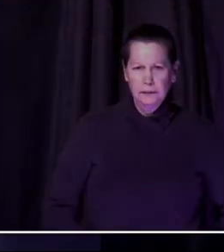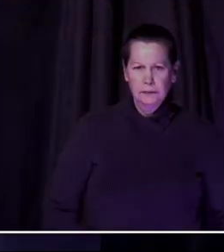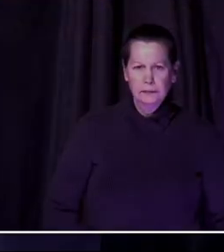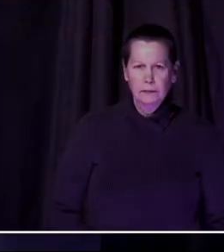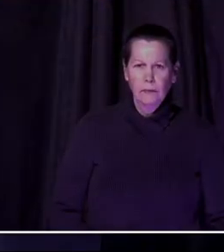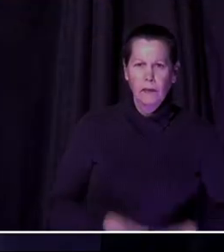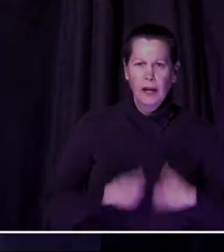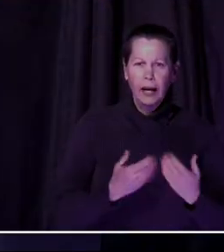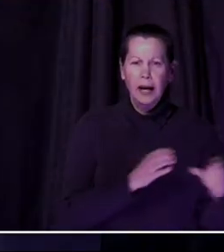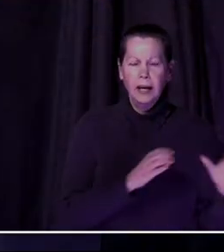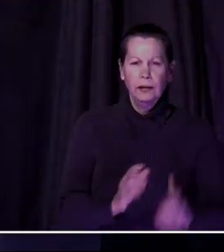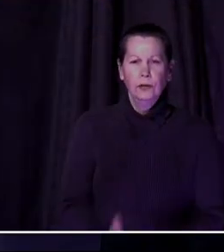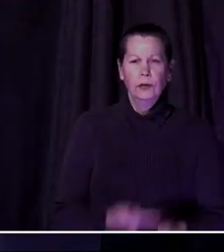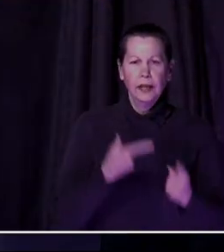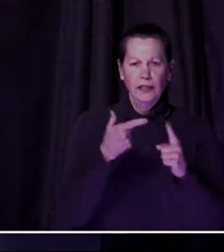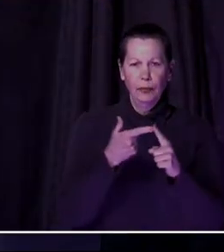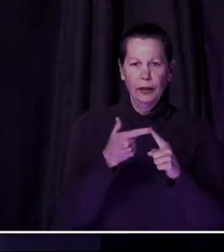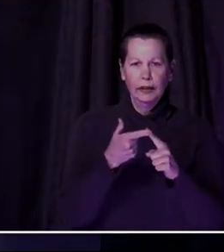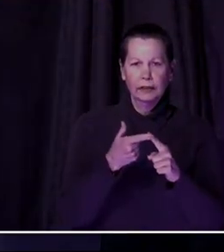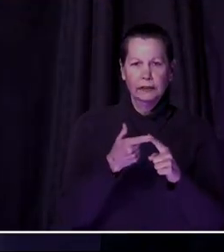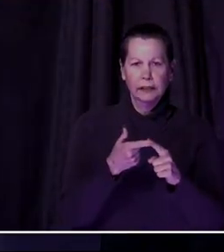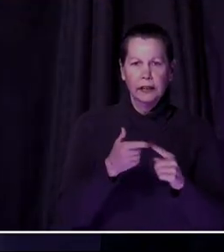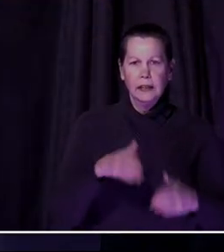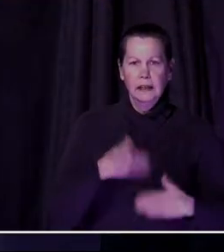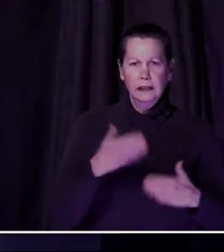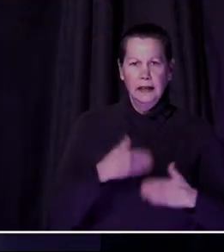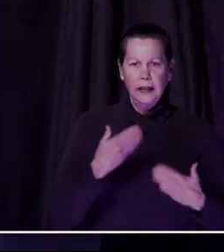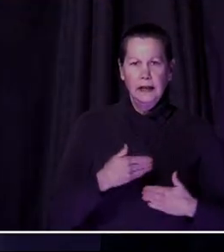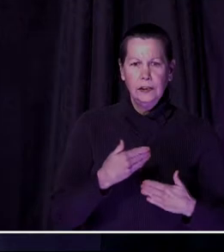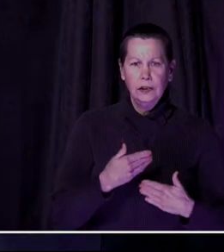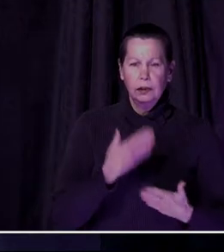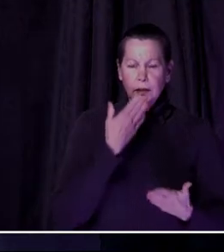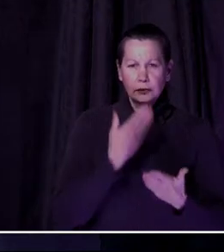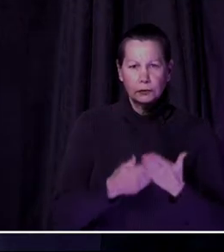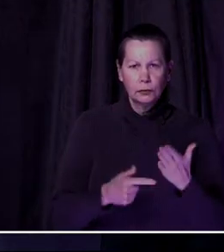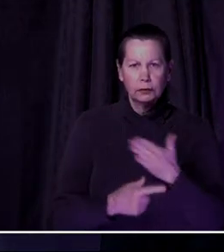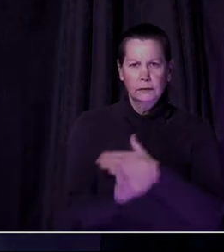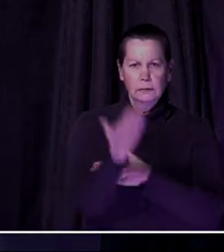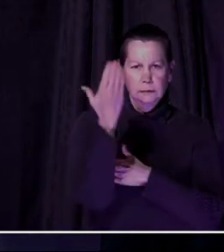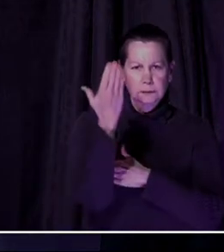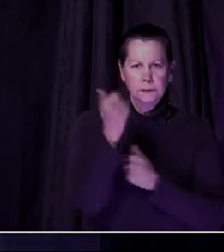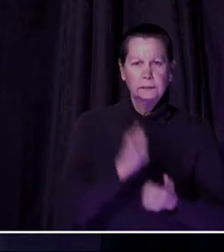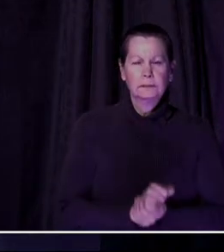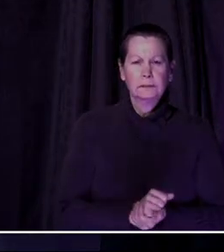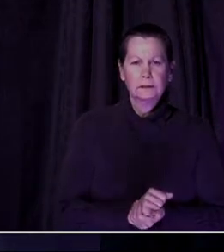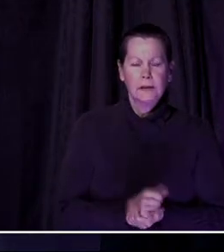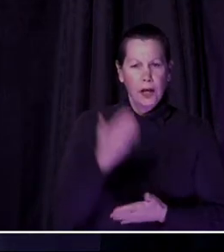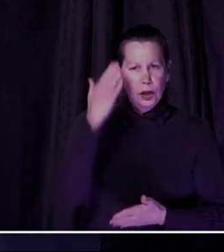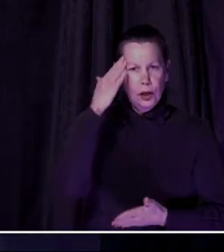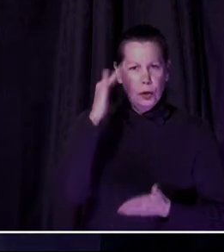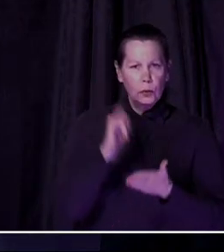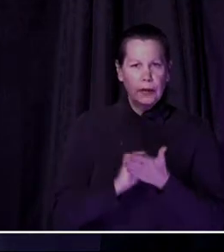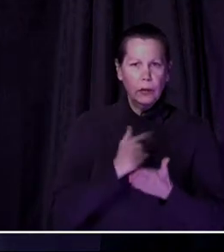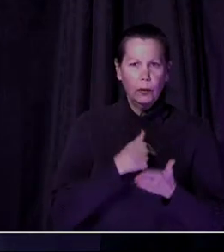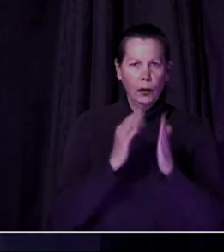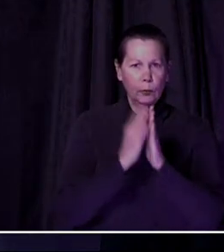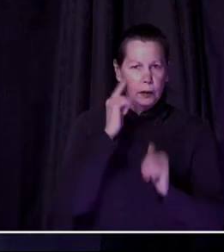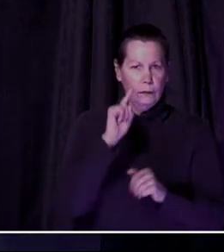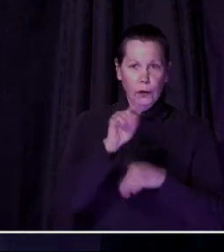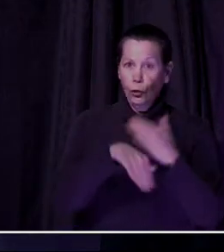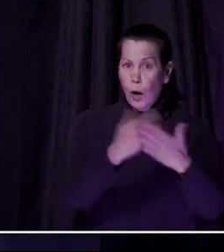Well, how you doing, Lifepoint? Glad you guys are doing pretty good this morning. Know that we're praying for you